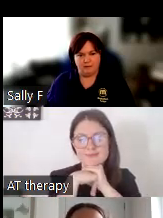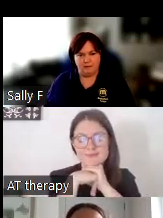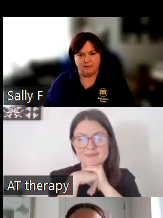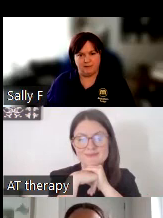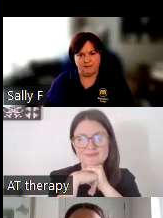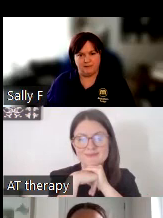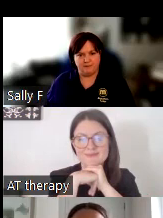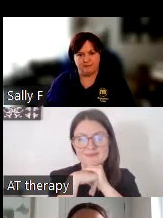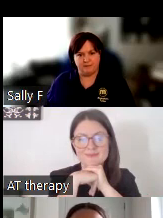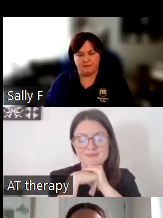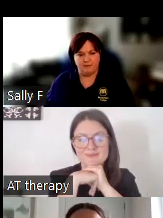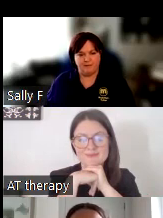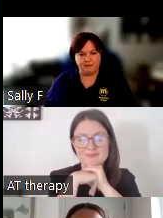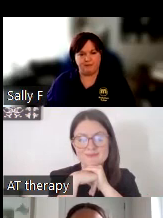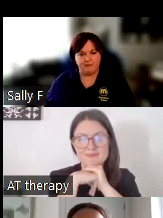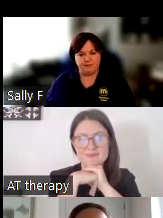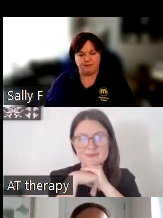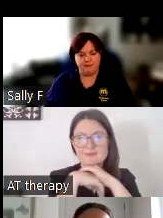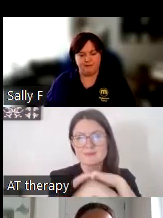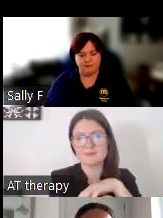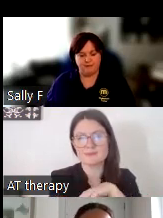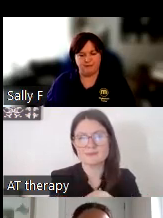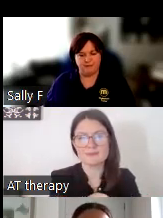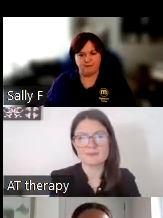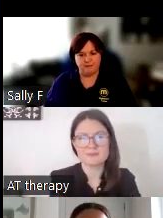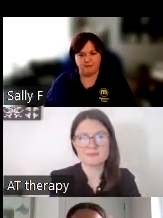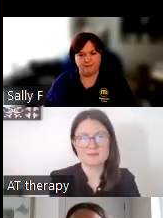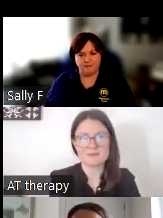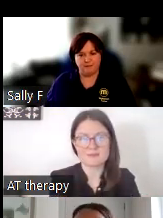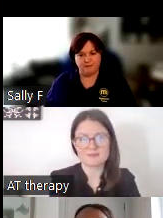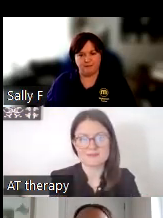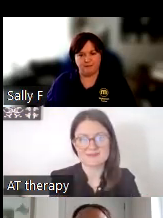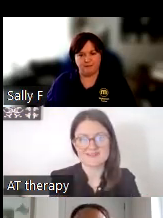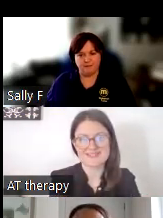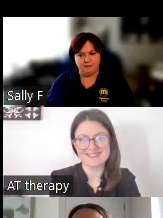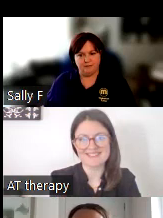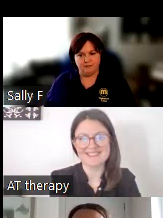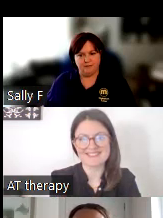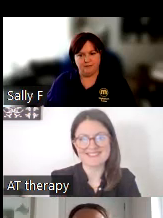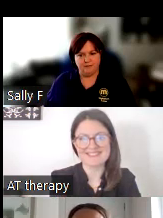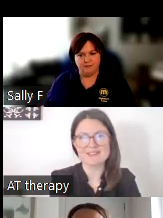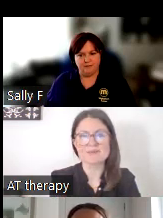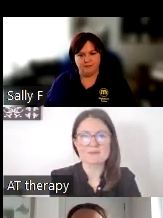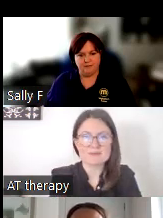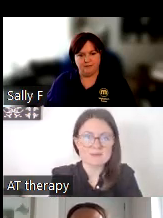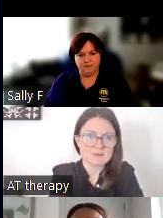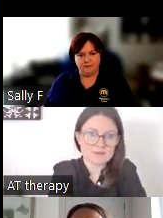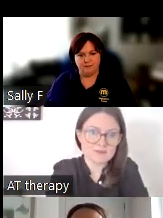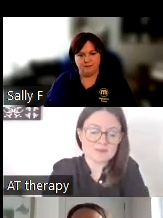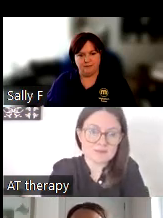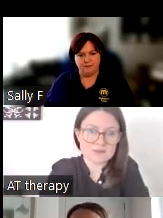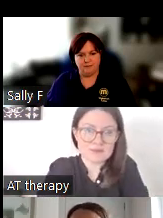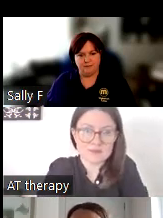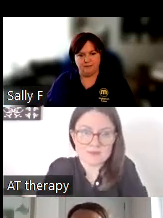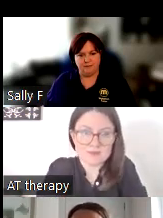at the moment, I'm supporting a child who is an amazing reader. She reads really, really well, but then when you ask her about the story,